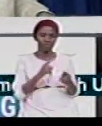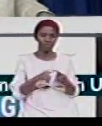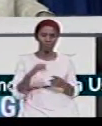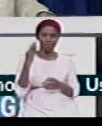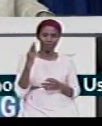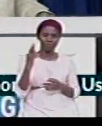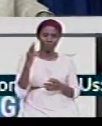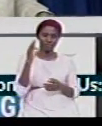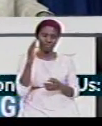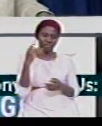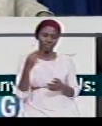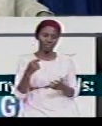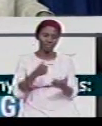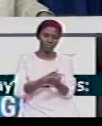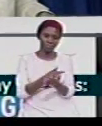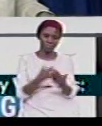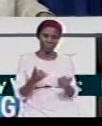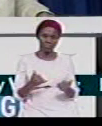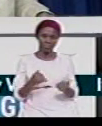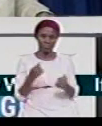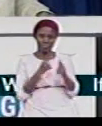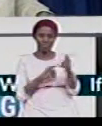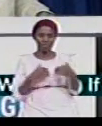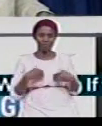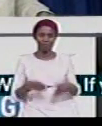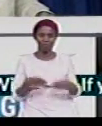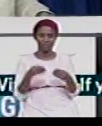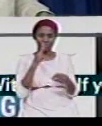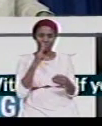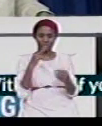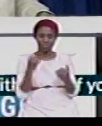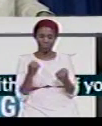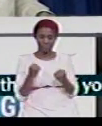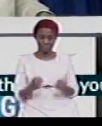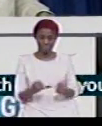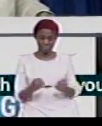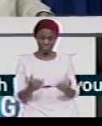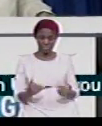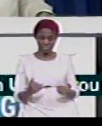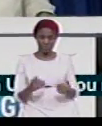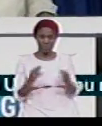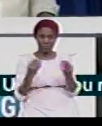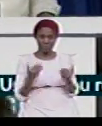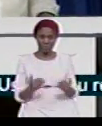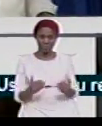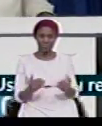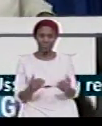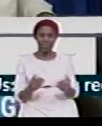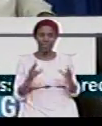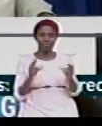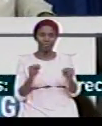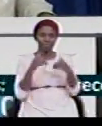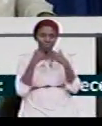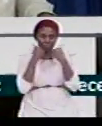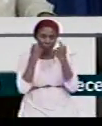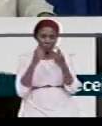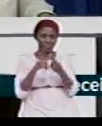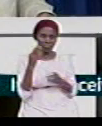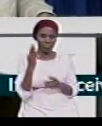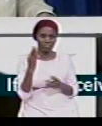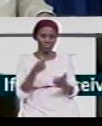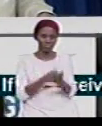has no shame to preach the gospel. Praise the Lord. Hallelujah. The next testimony.